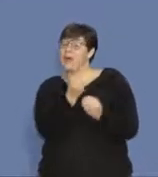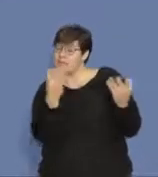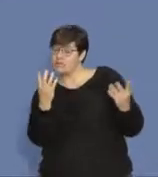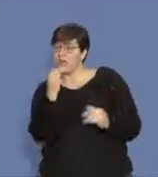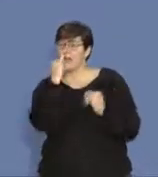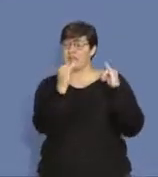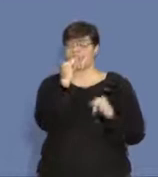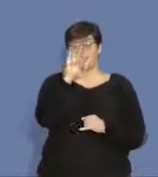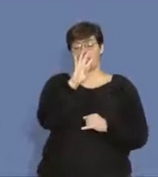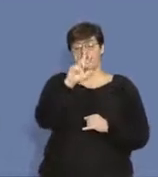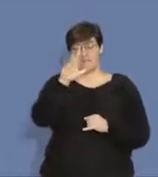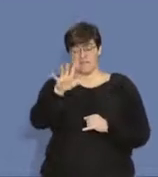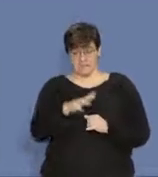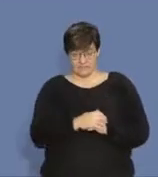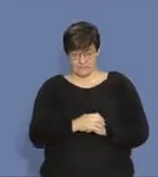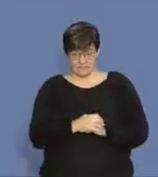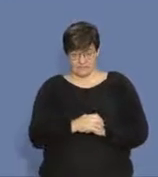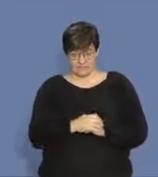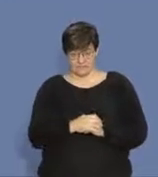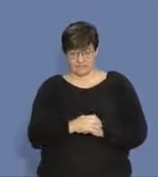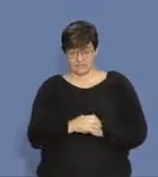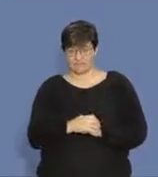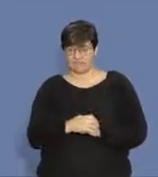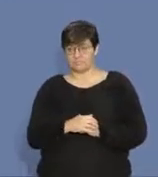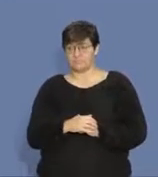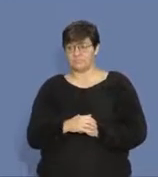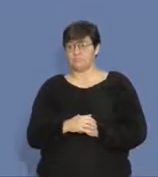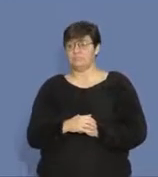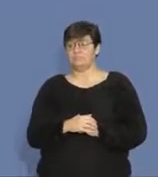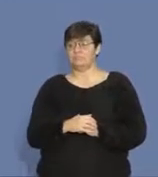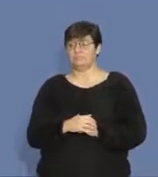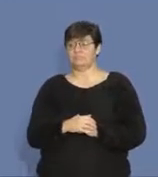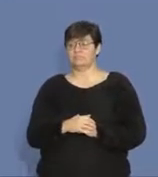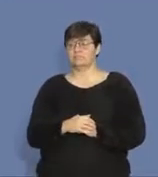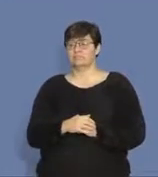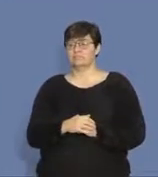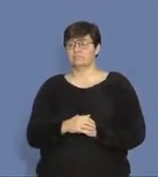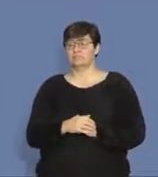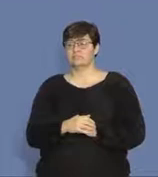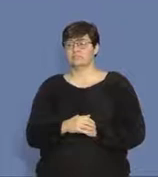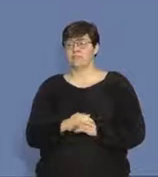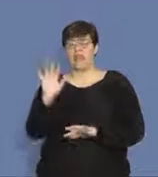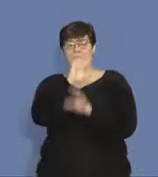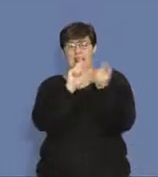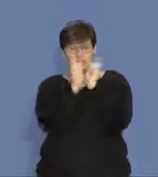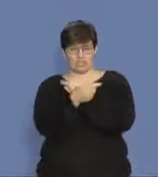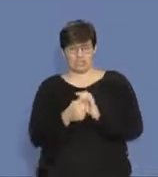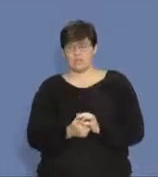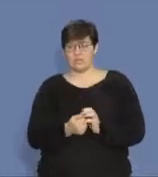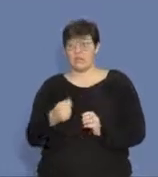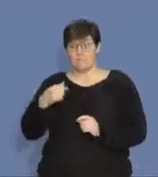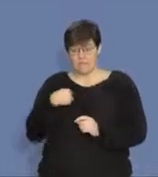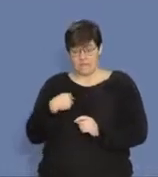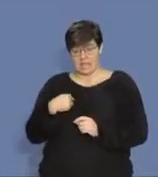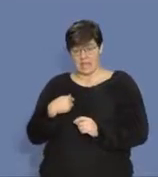11,475, which we calculated, right? Okay, then let's just change the color here. We paid VAT